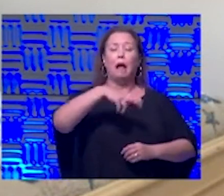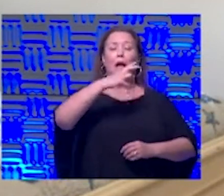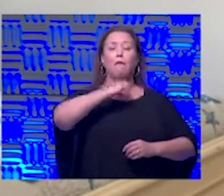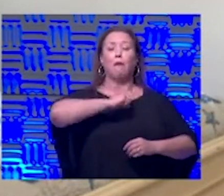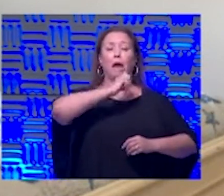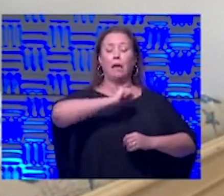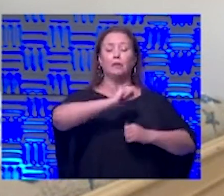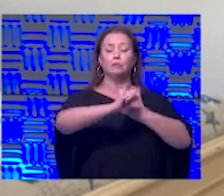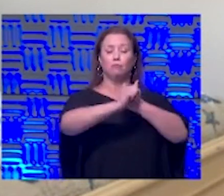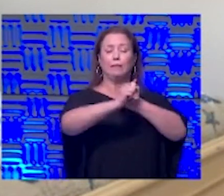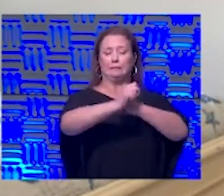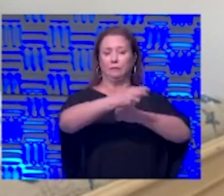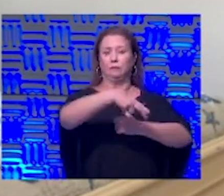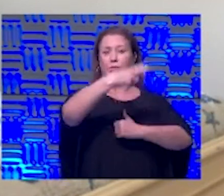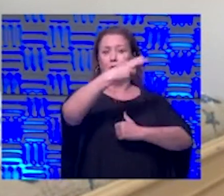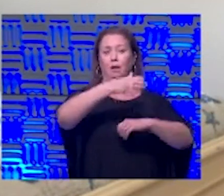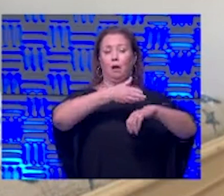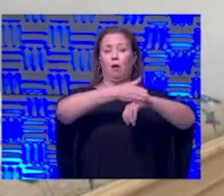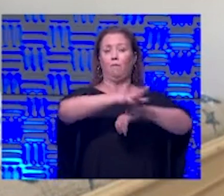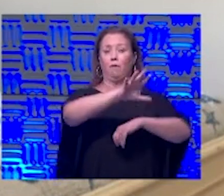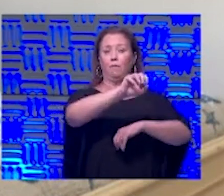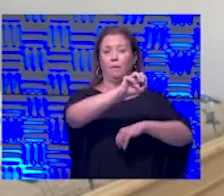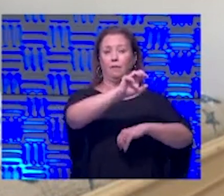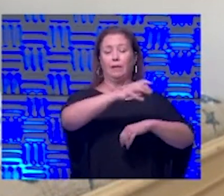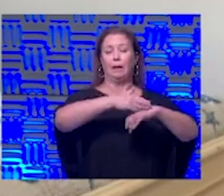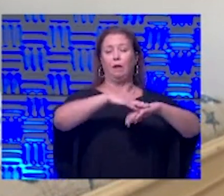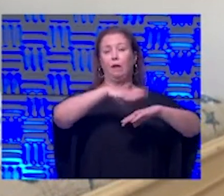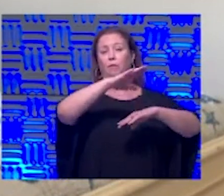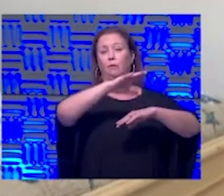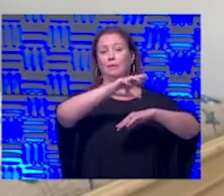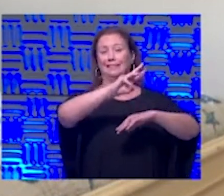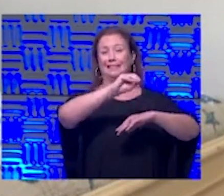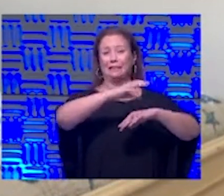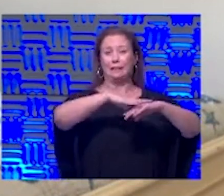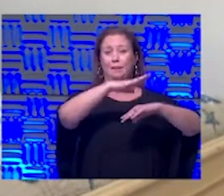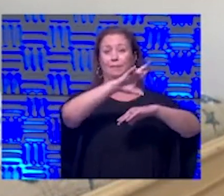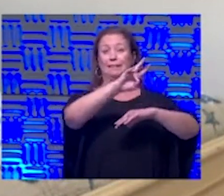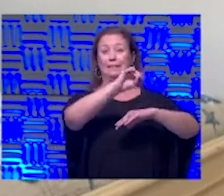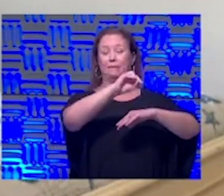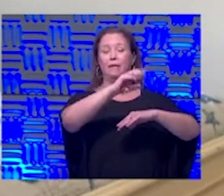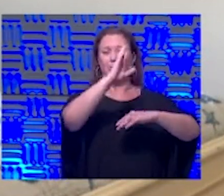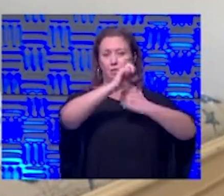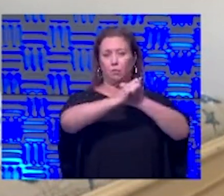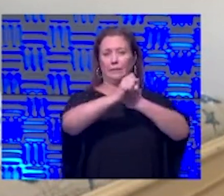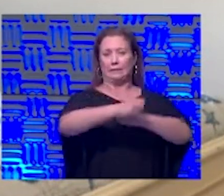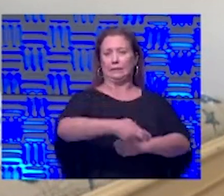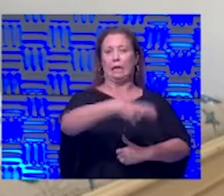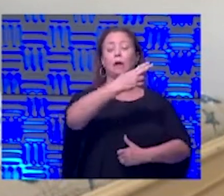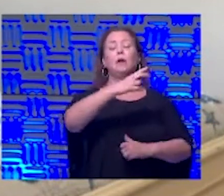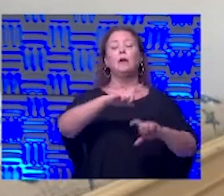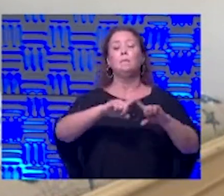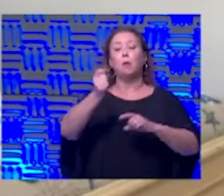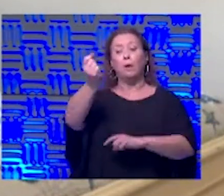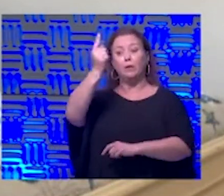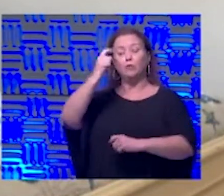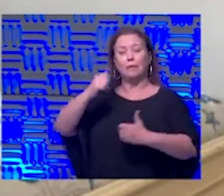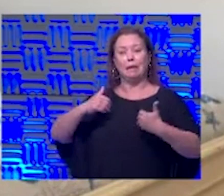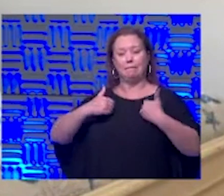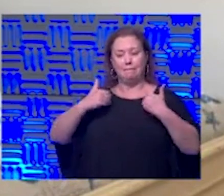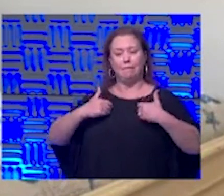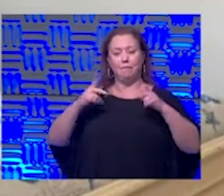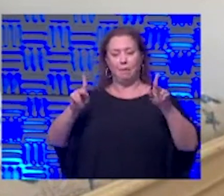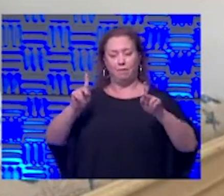complications as you get older, above 50, above 60, above 70, of course. But we do understand that even young people can get severe